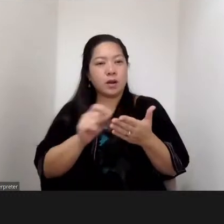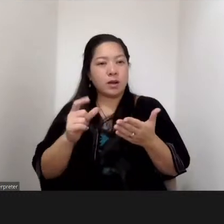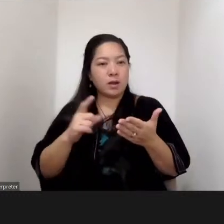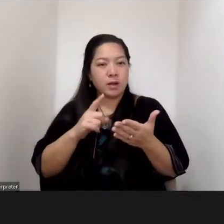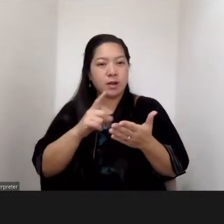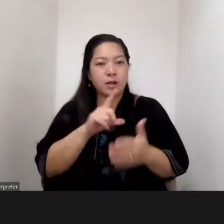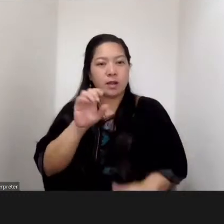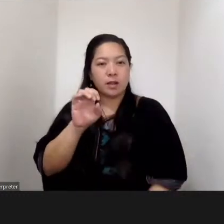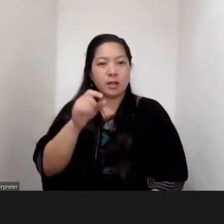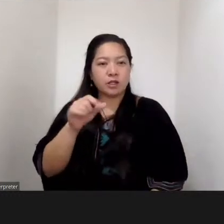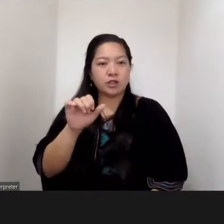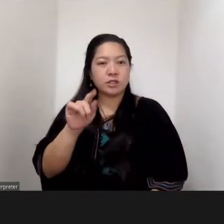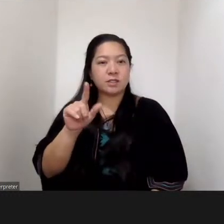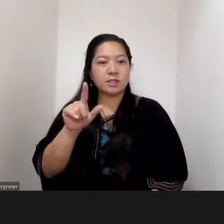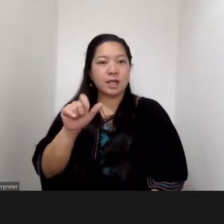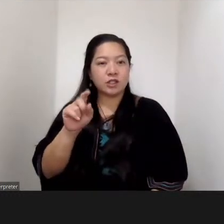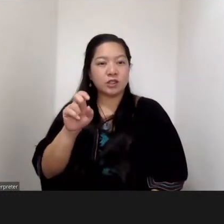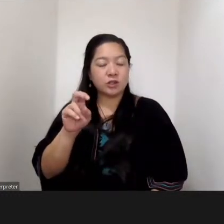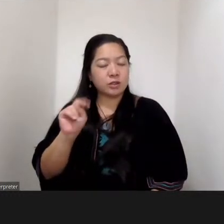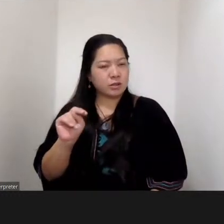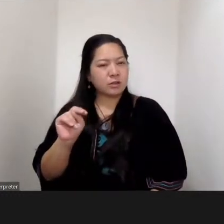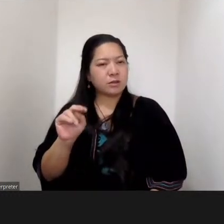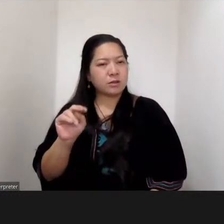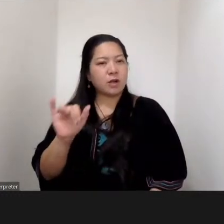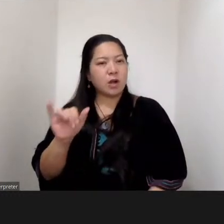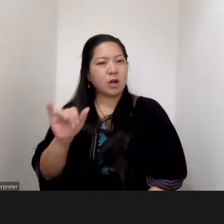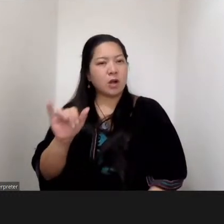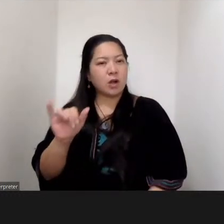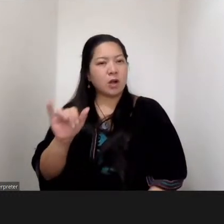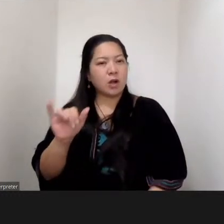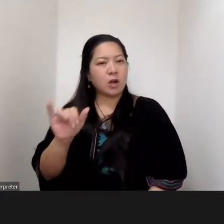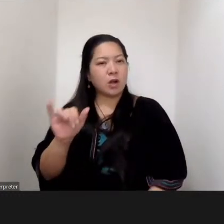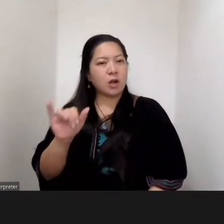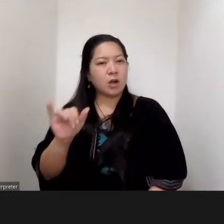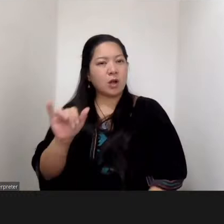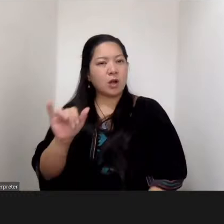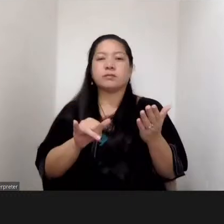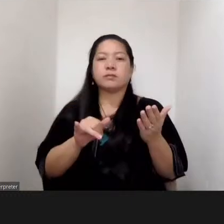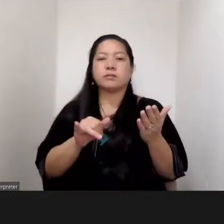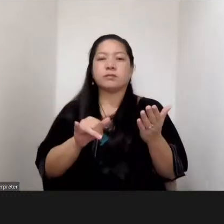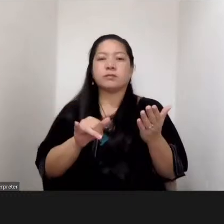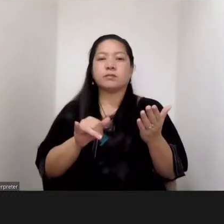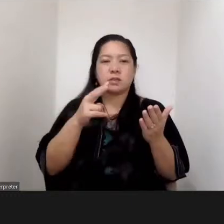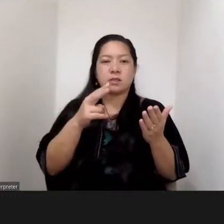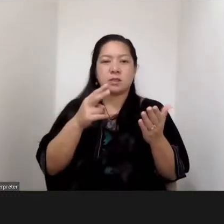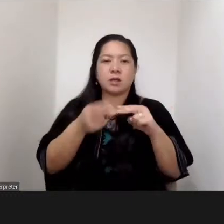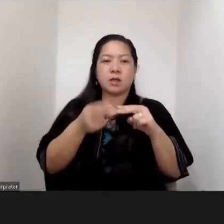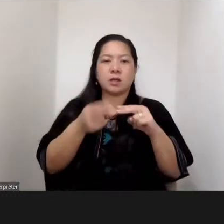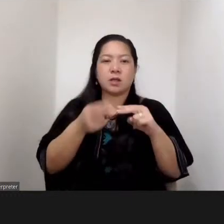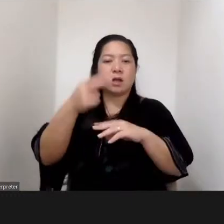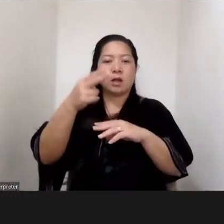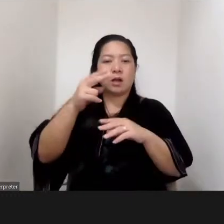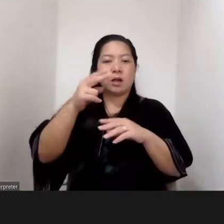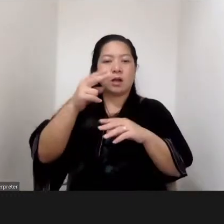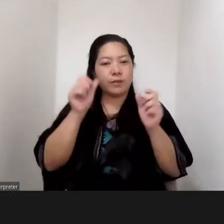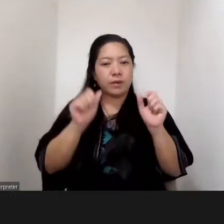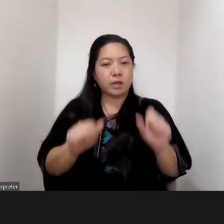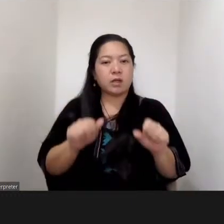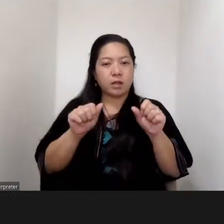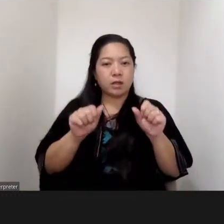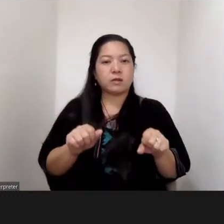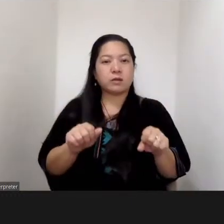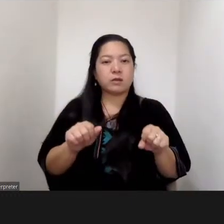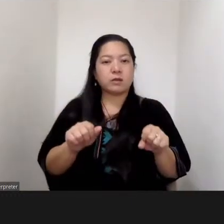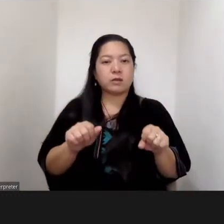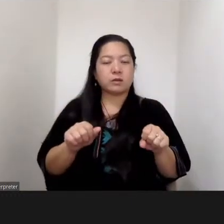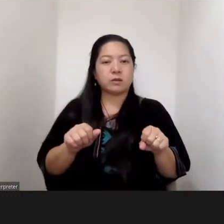says, you know, if we see a surge, the governor can